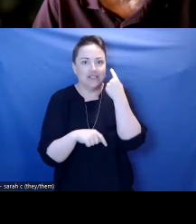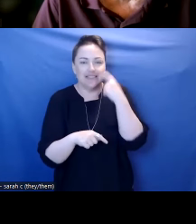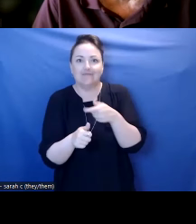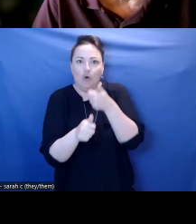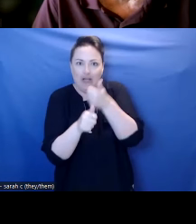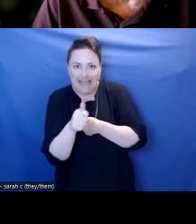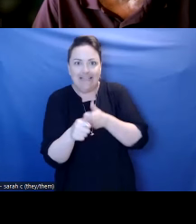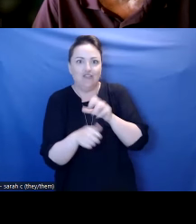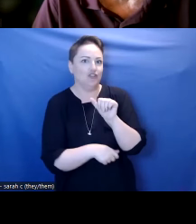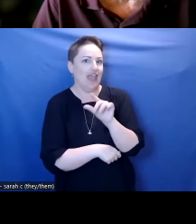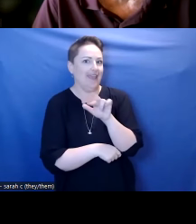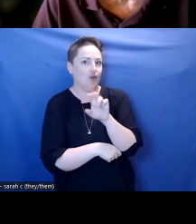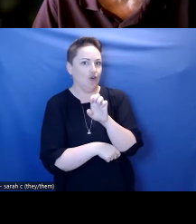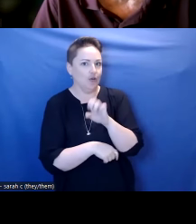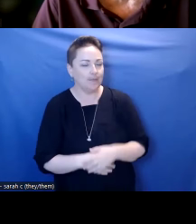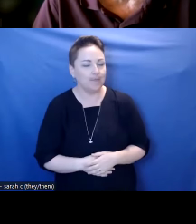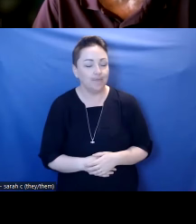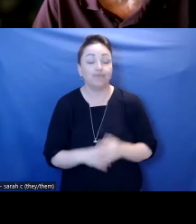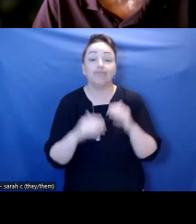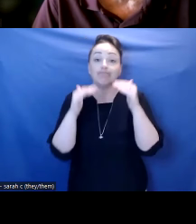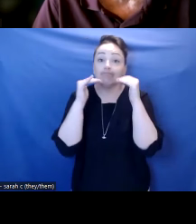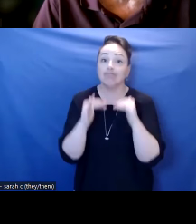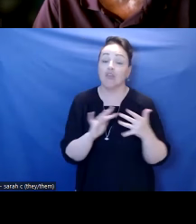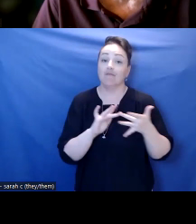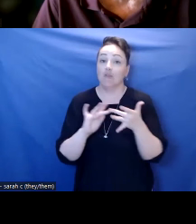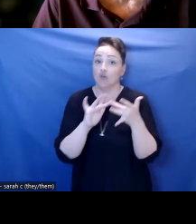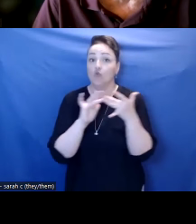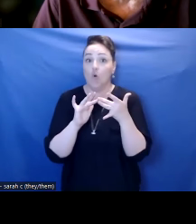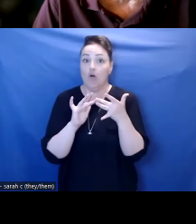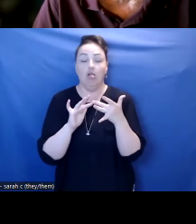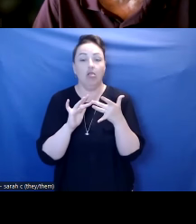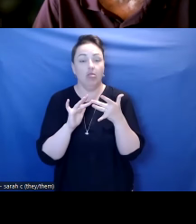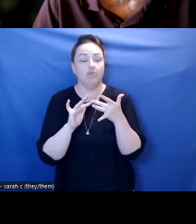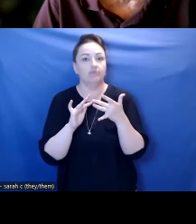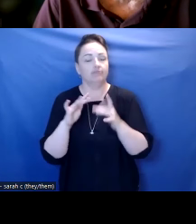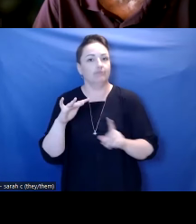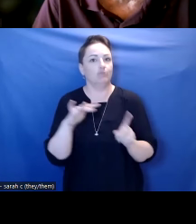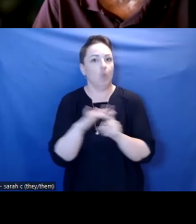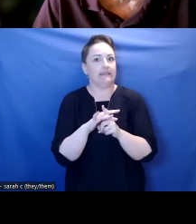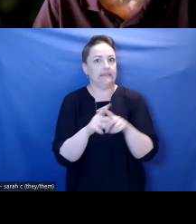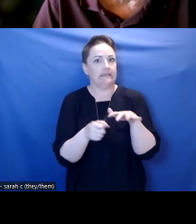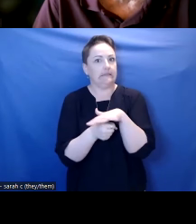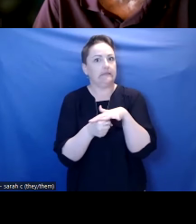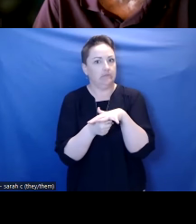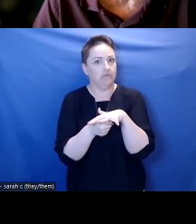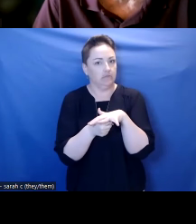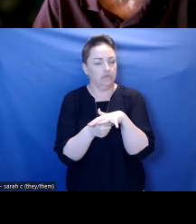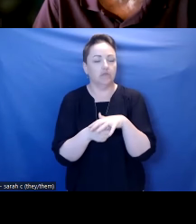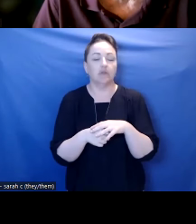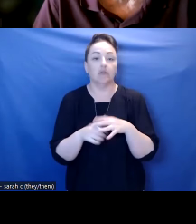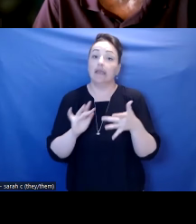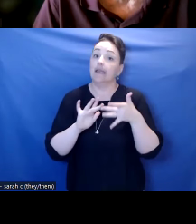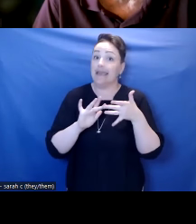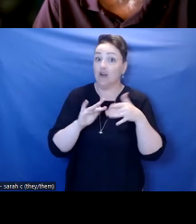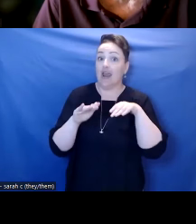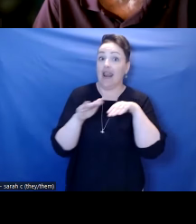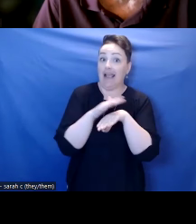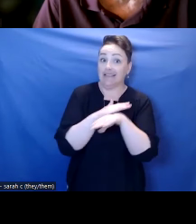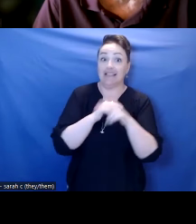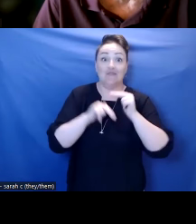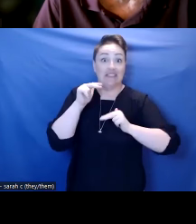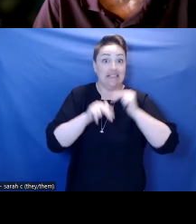And there would be a virtual presence as well as the physical presence, which leads to the internet access facility that